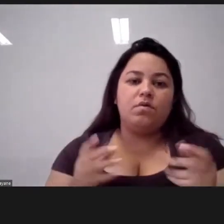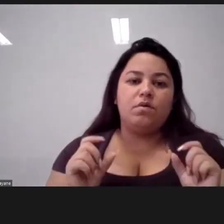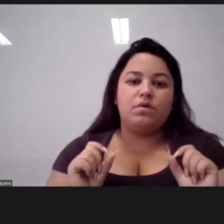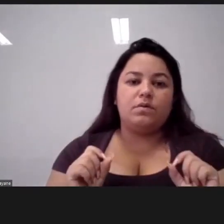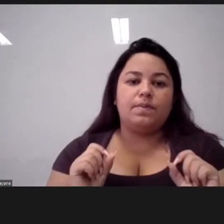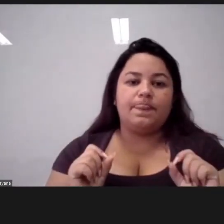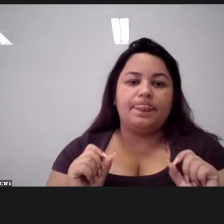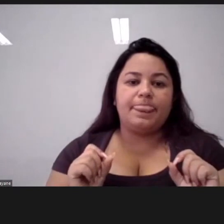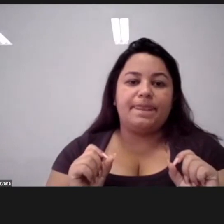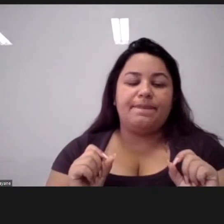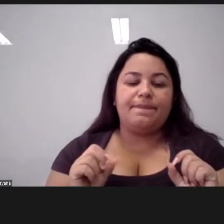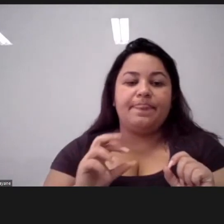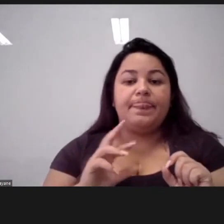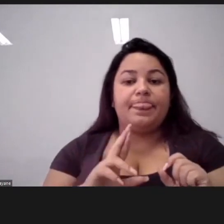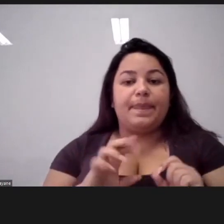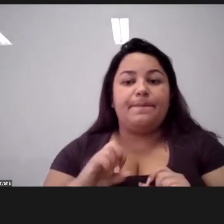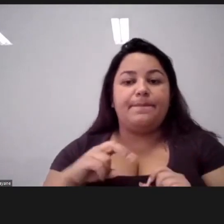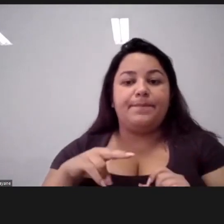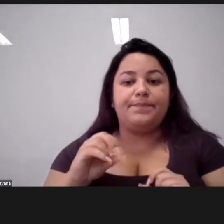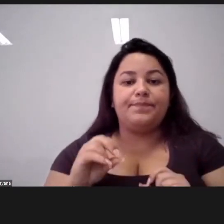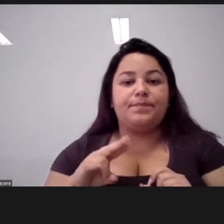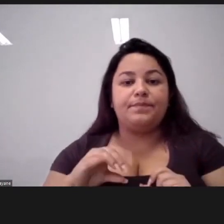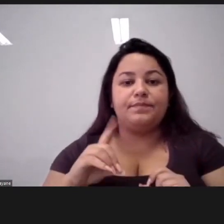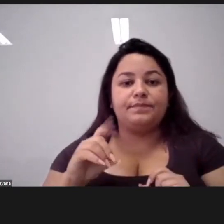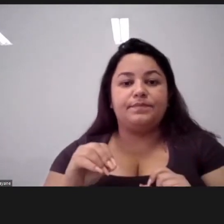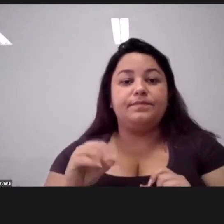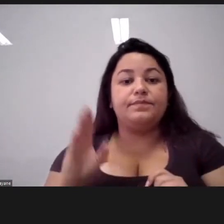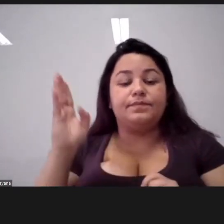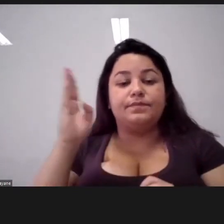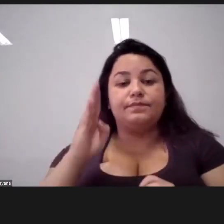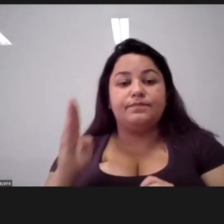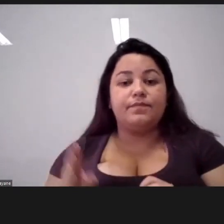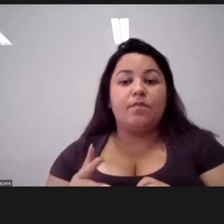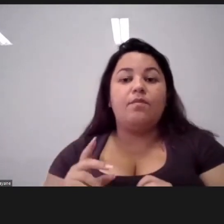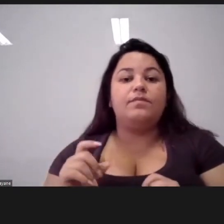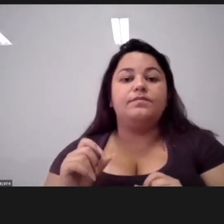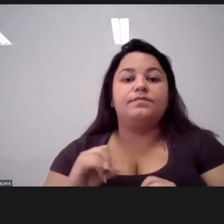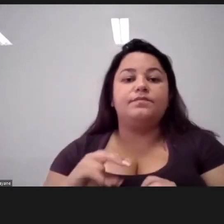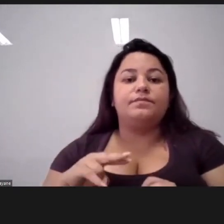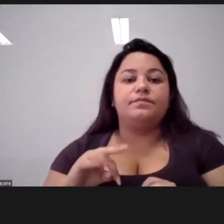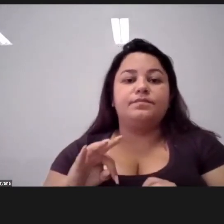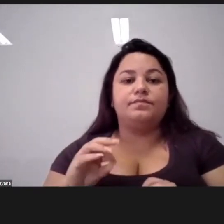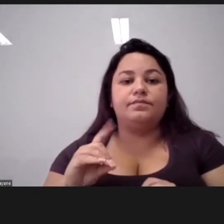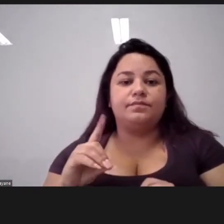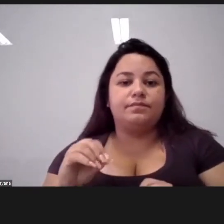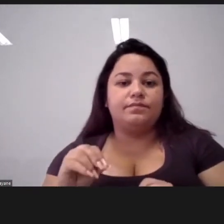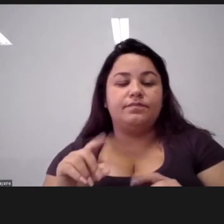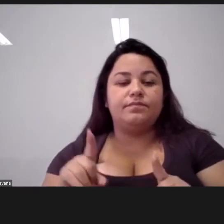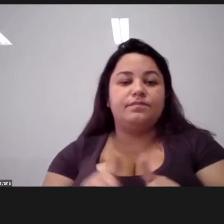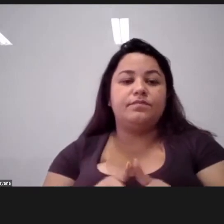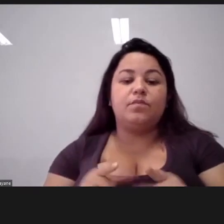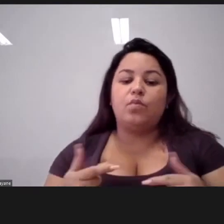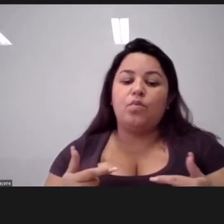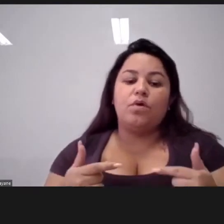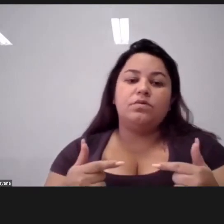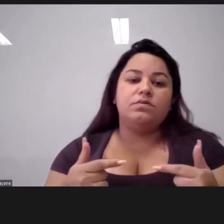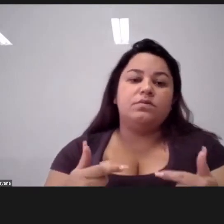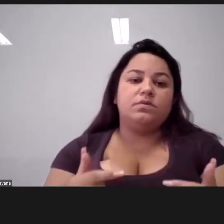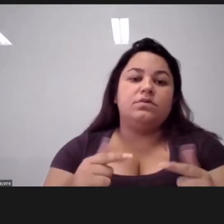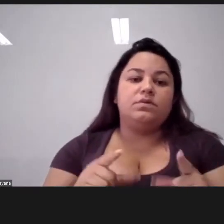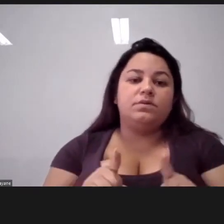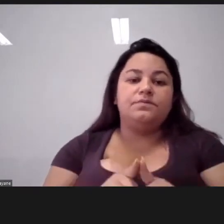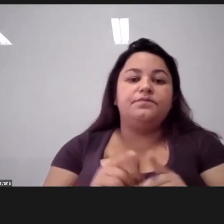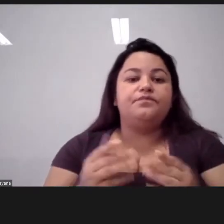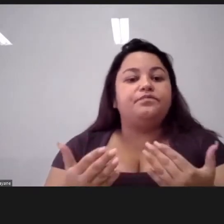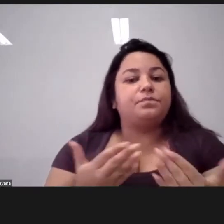the same challenges in the world of pensions, a changing economy, a changing workforce